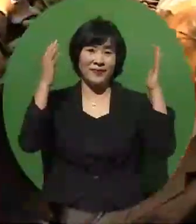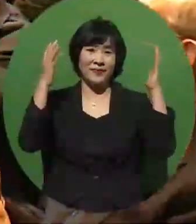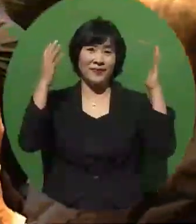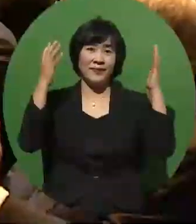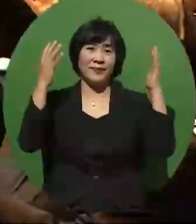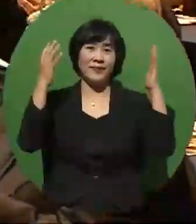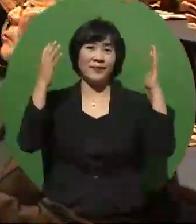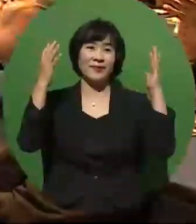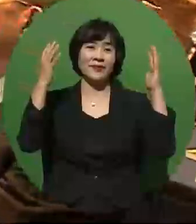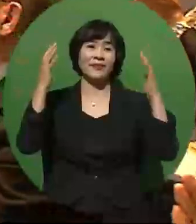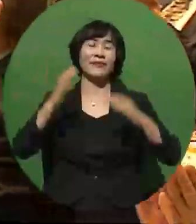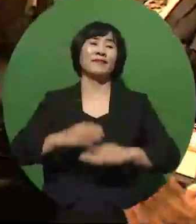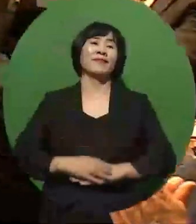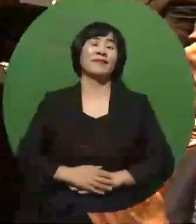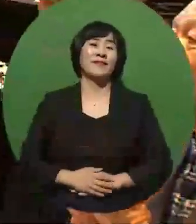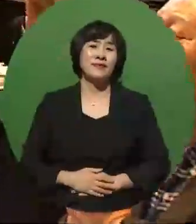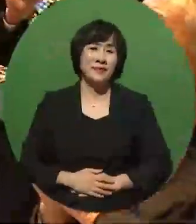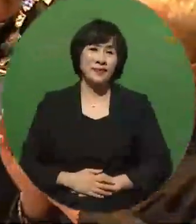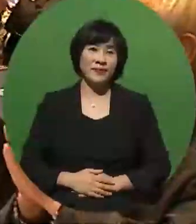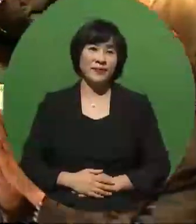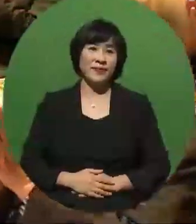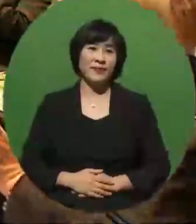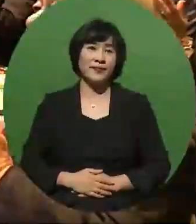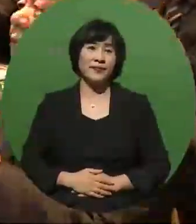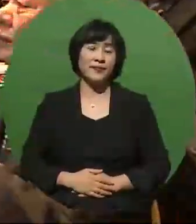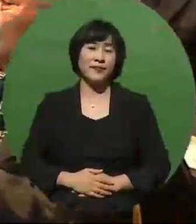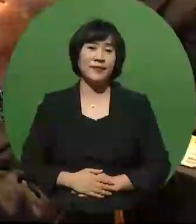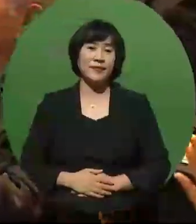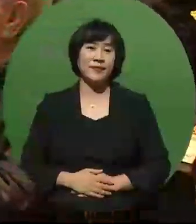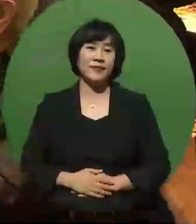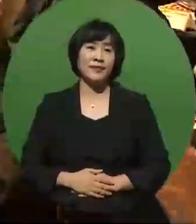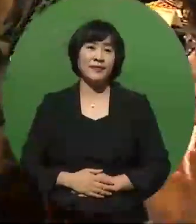Please welcome all of us with a big round of applause.